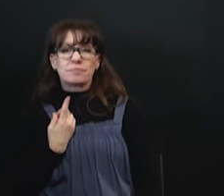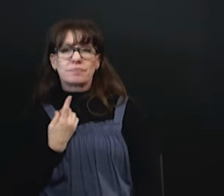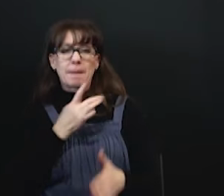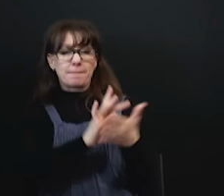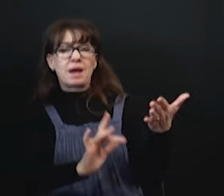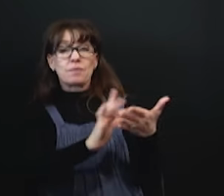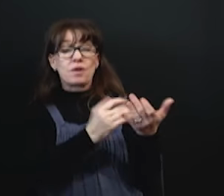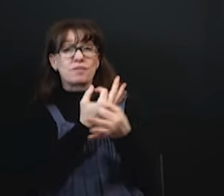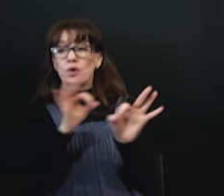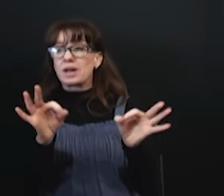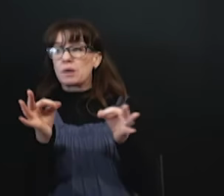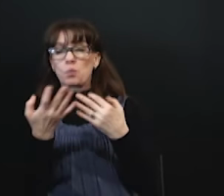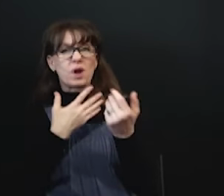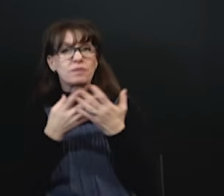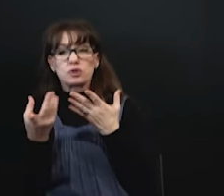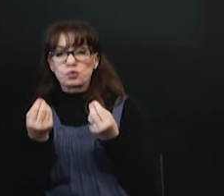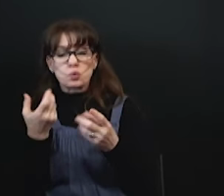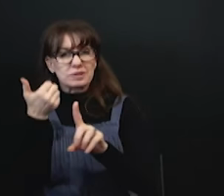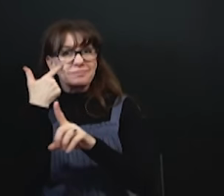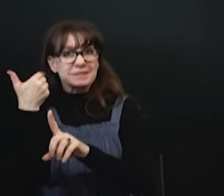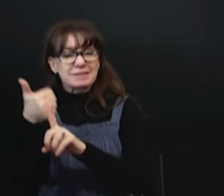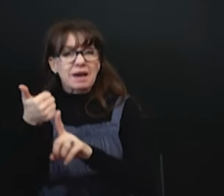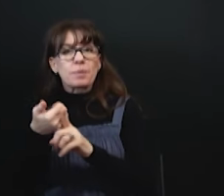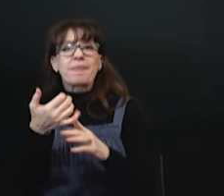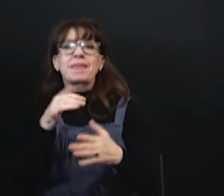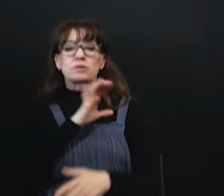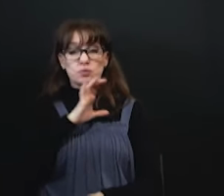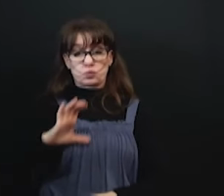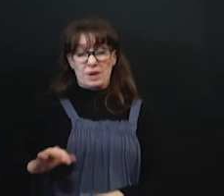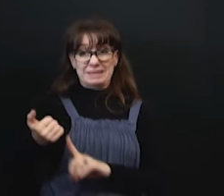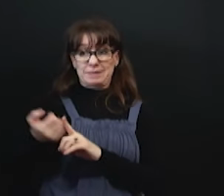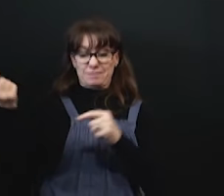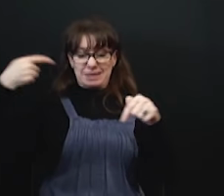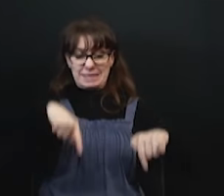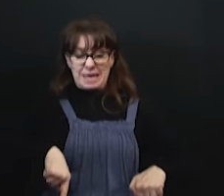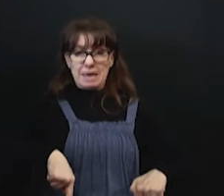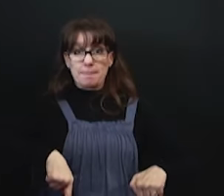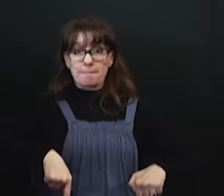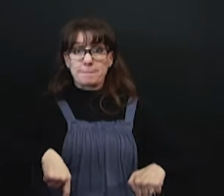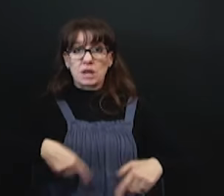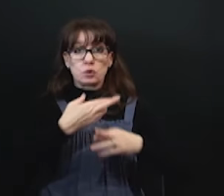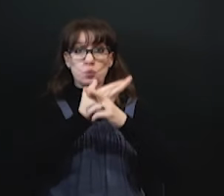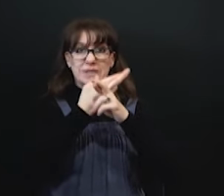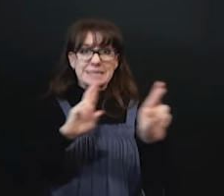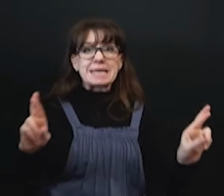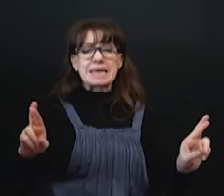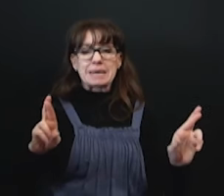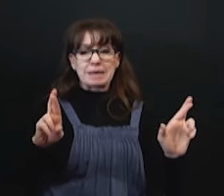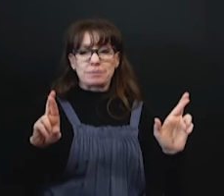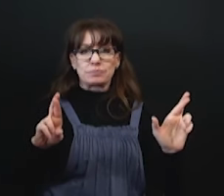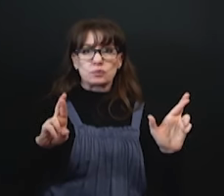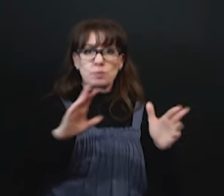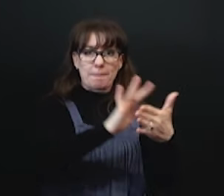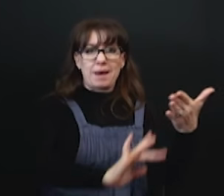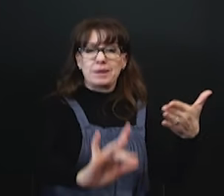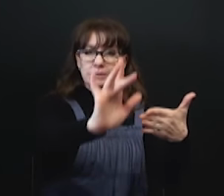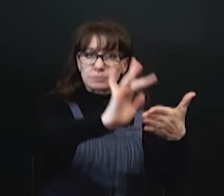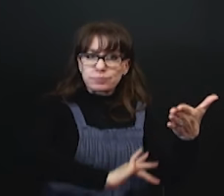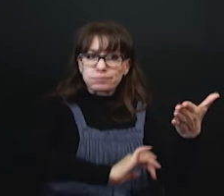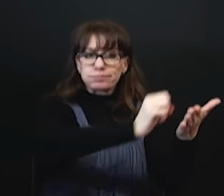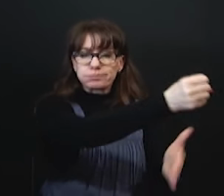you give them freedom, whatever you do with them, that's up to you. But that's what Christ came to do, to redeem us, to buy us back from our enslavement